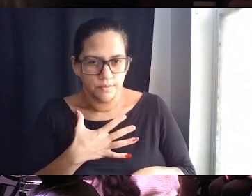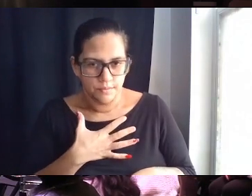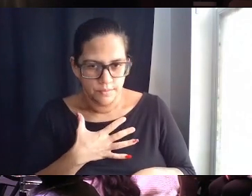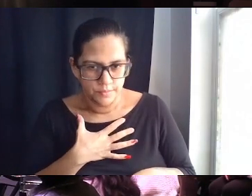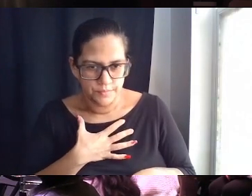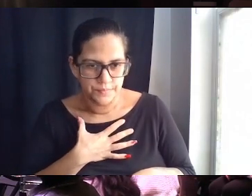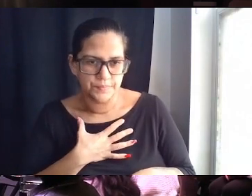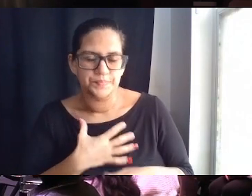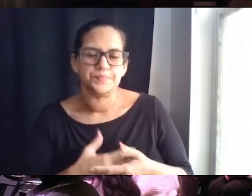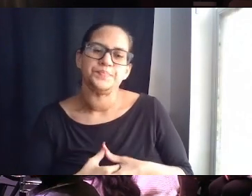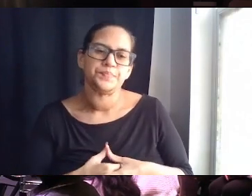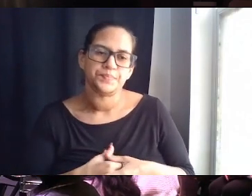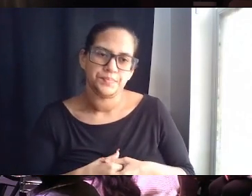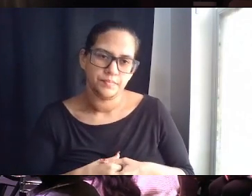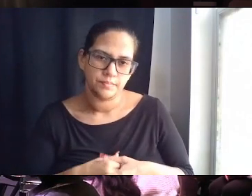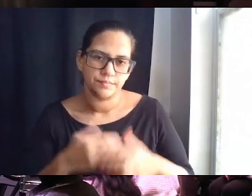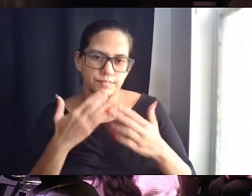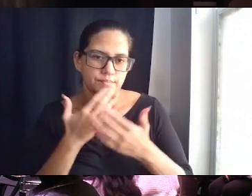Thank you all.